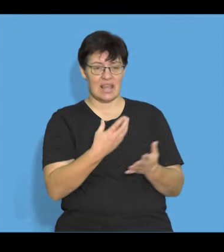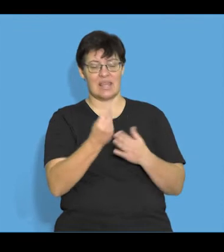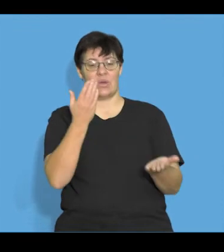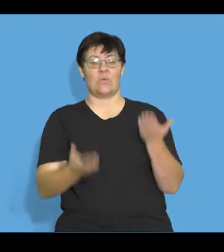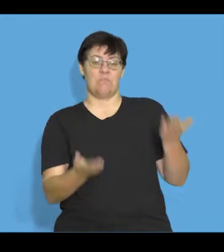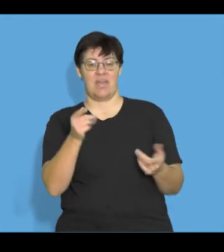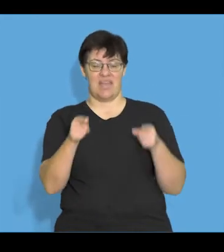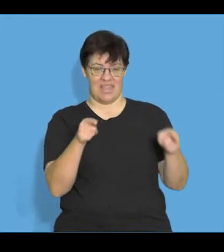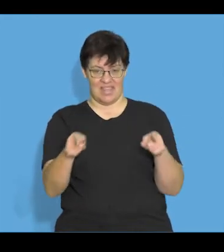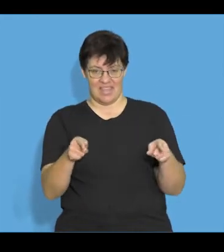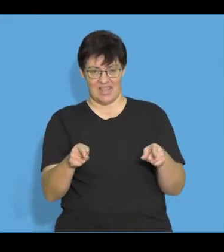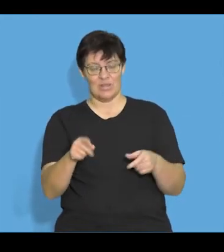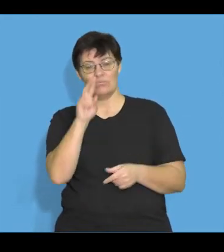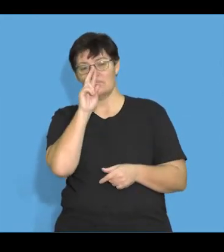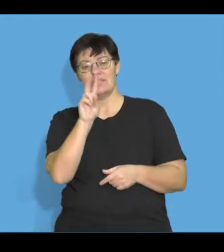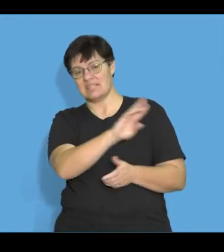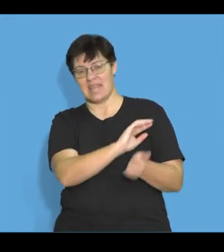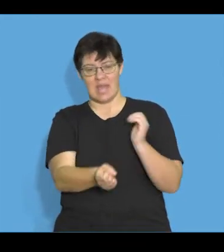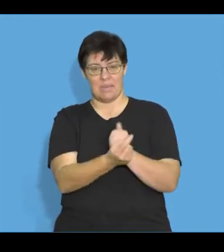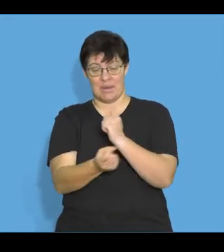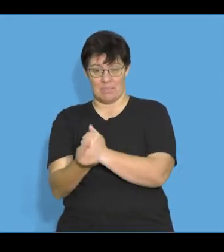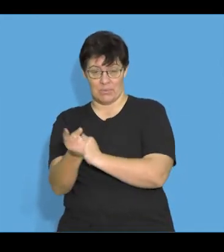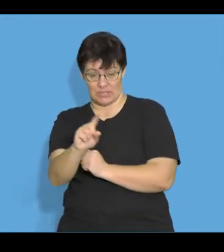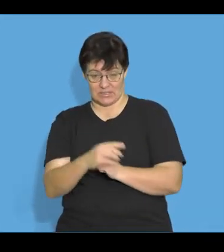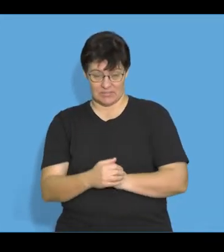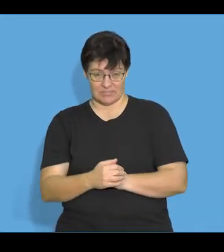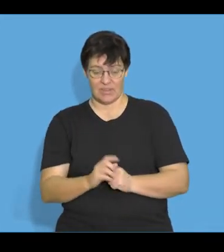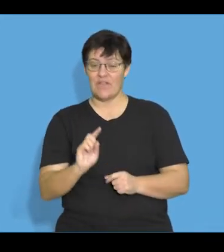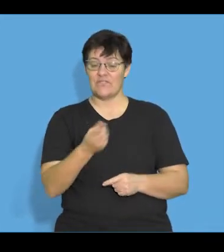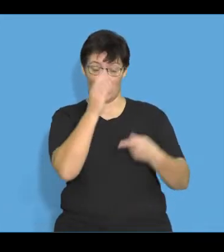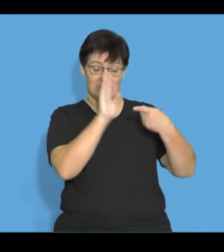comparison so we can see what is happening. Right, first transaction.